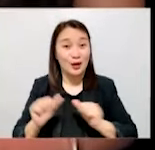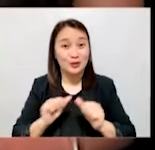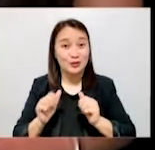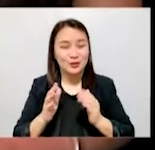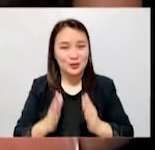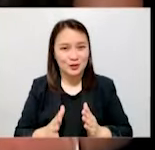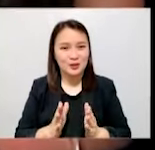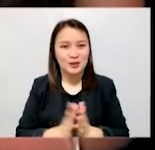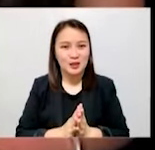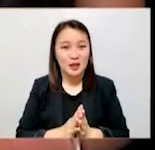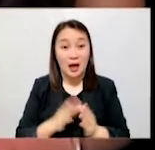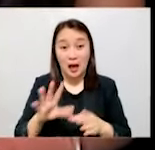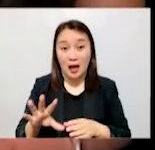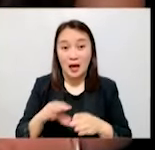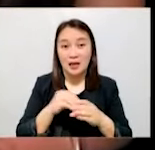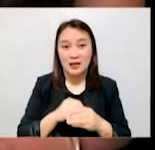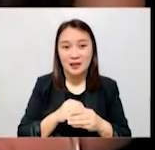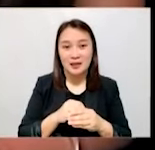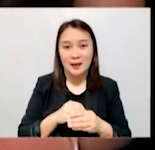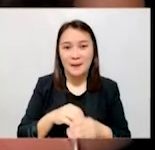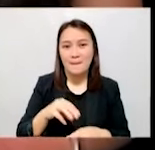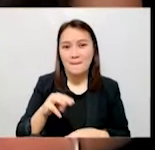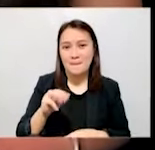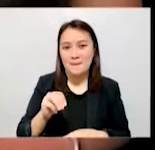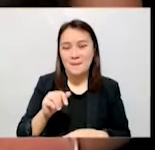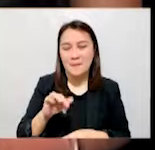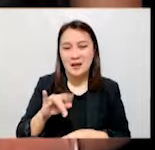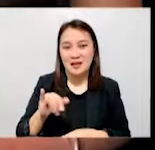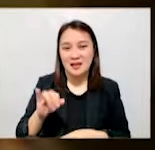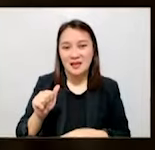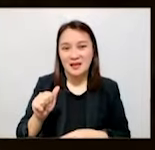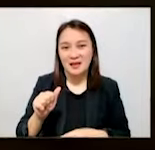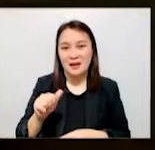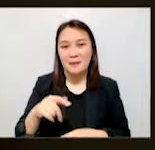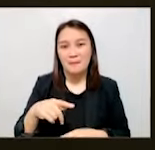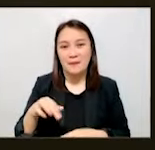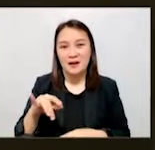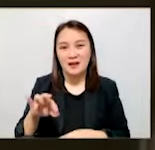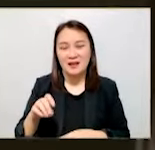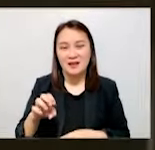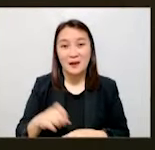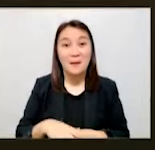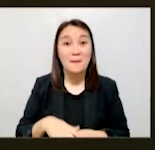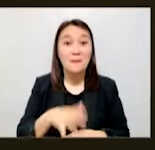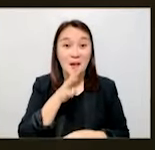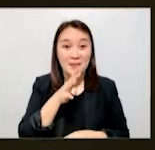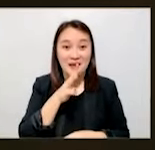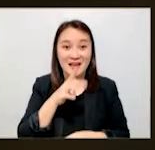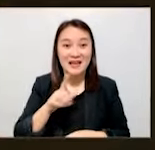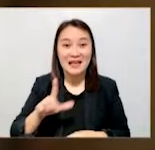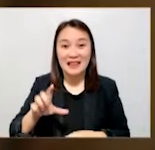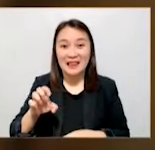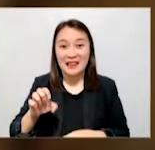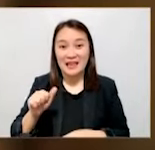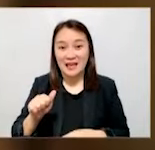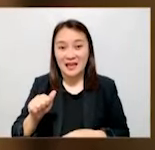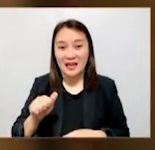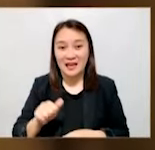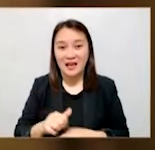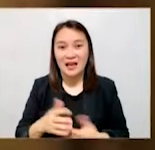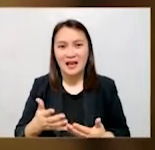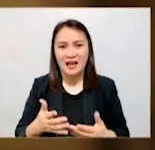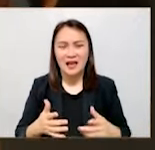Pinay lead nitong si Malia Pyles as Mouse. Mommy niya rito si Lea Salonga na gumaganap namang LGBT single mom